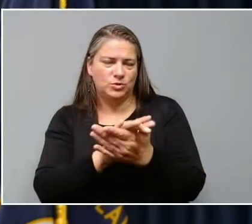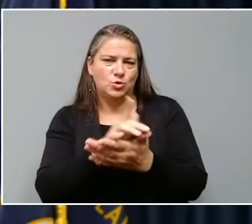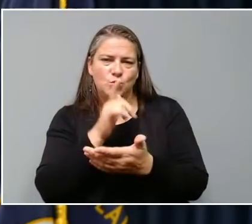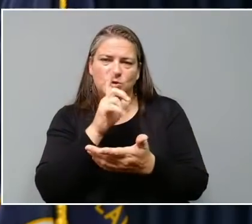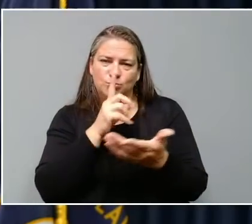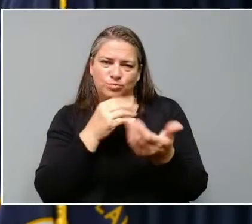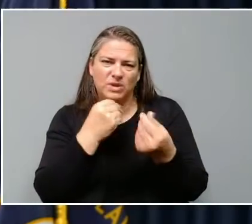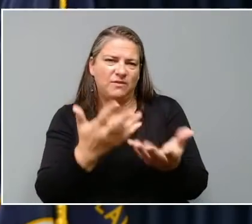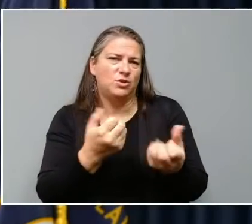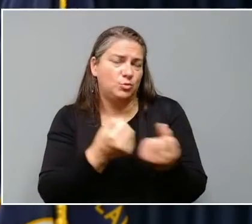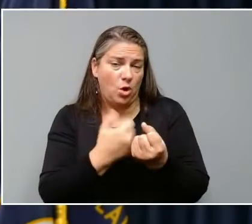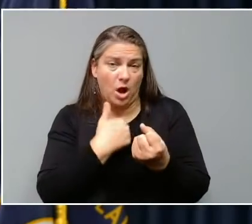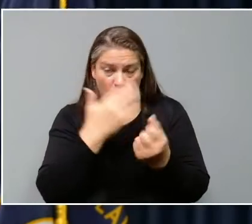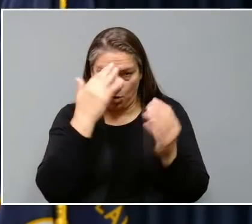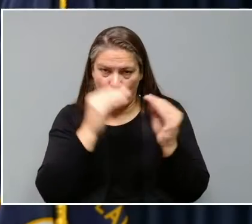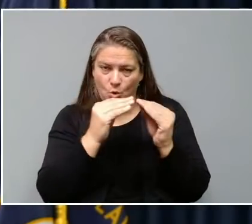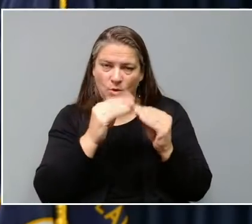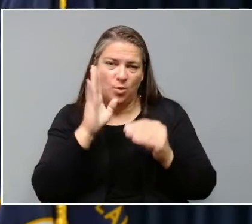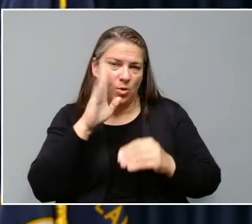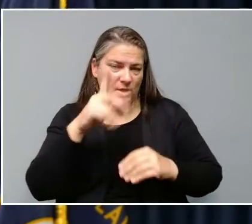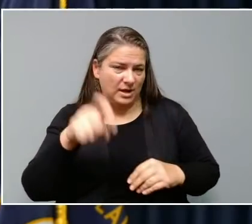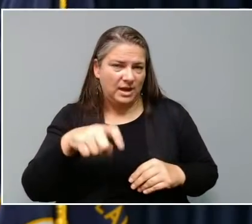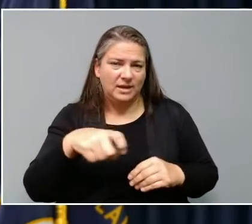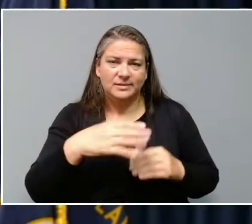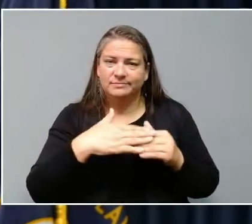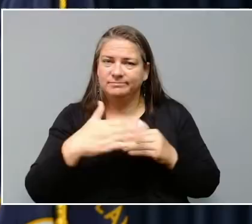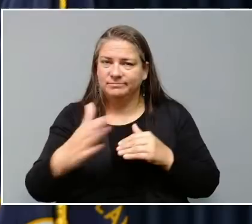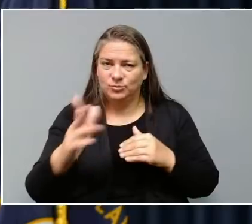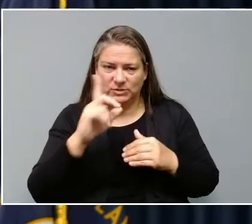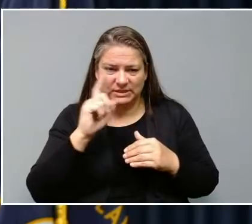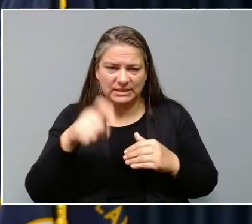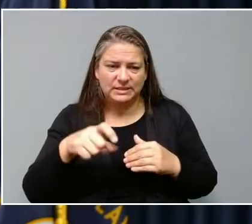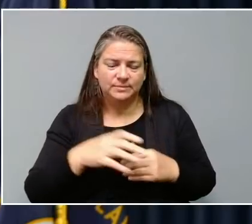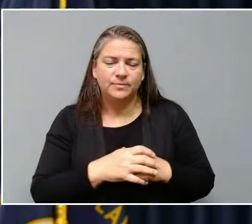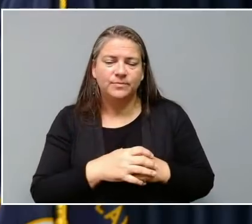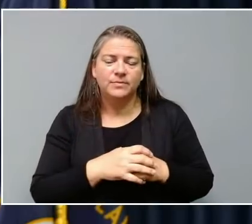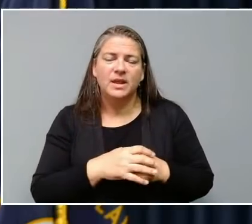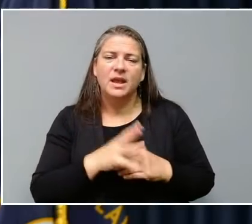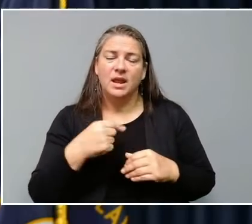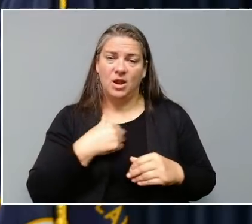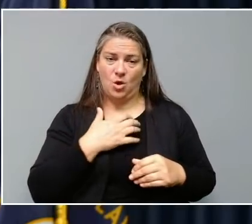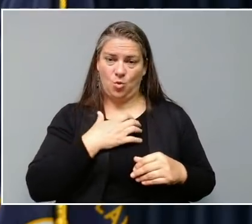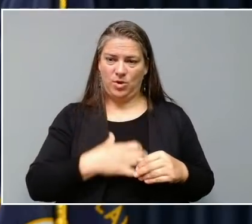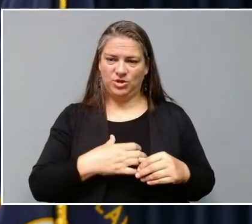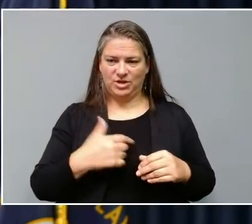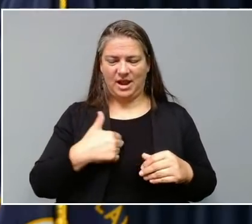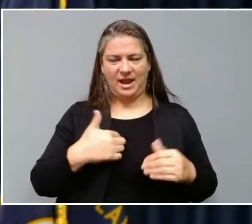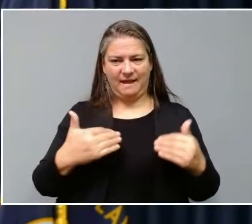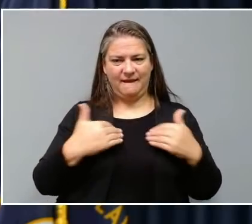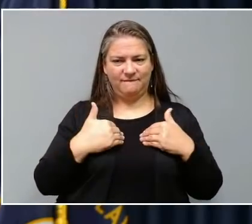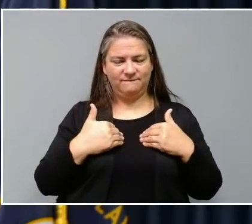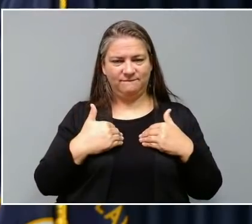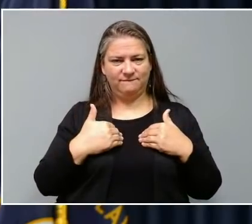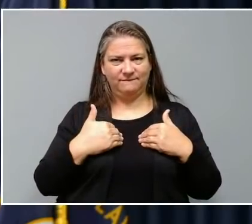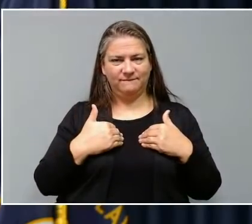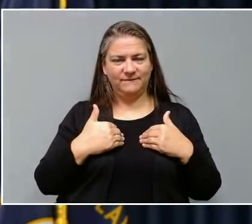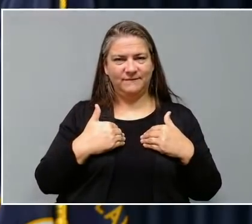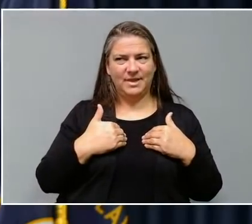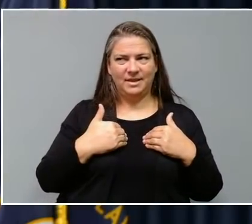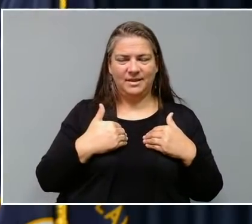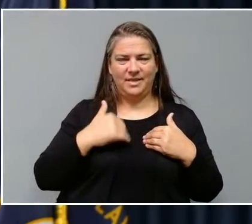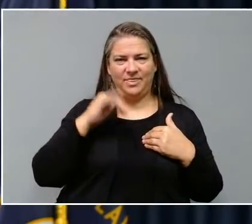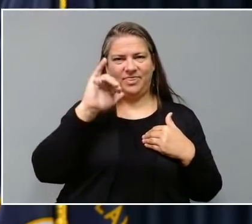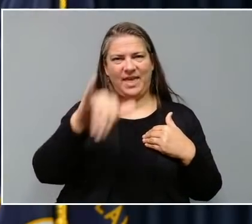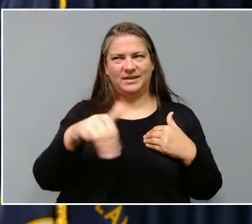know more will be needed moving forward. I also wish that I had those magic